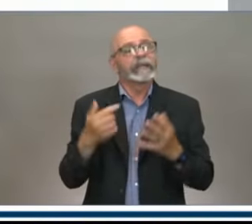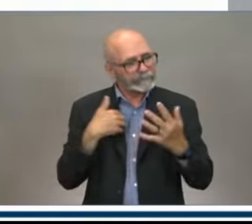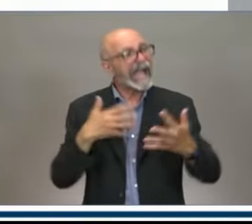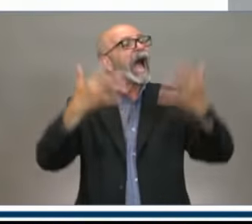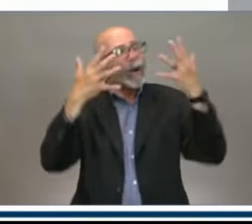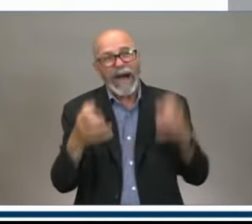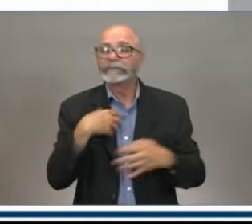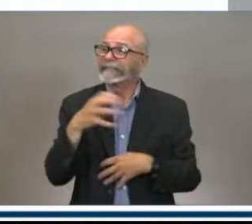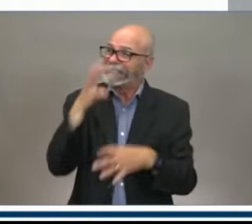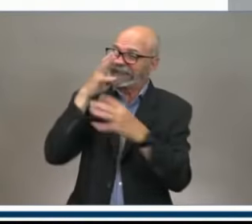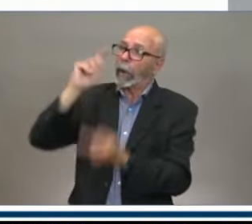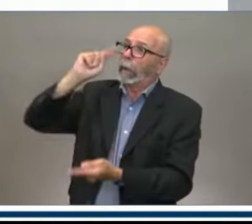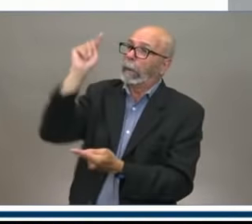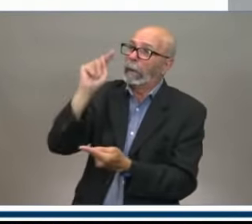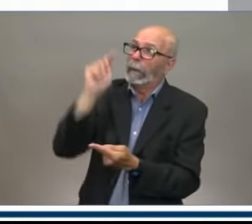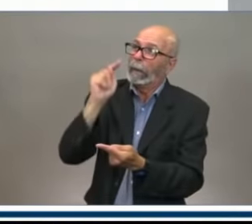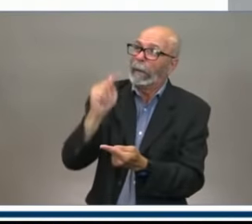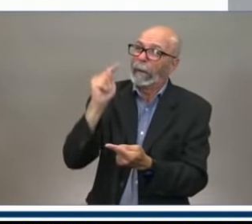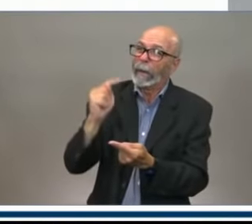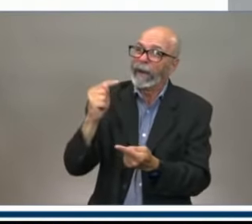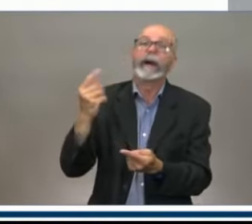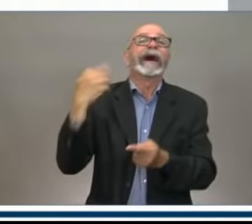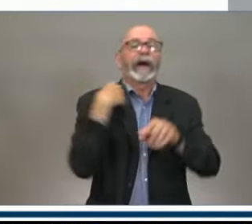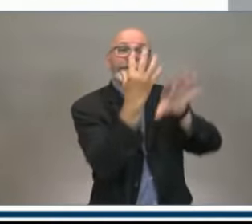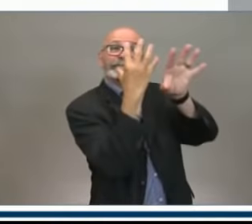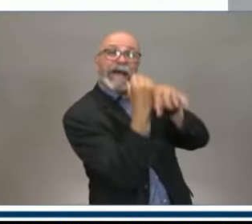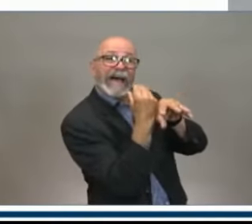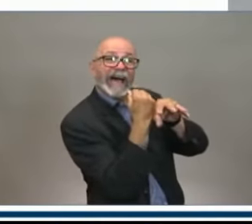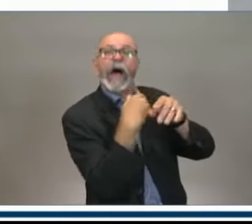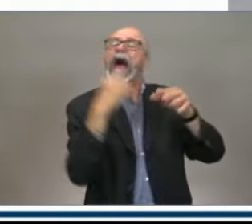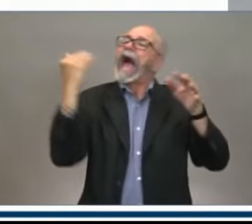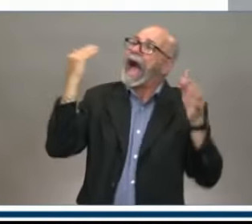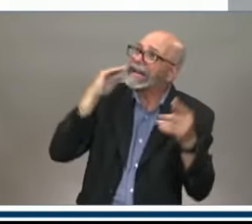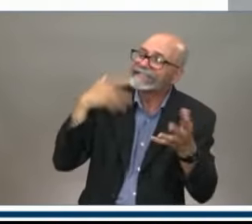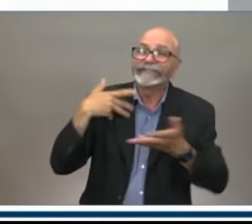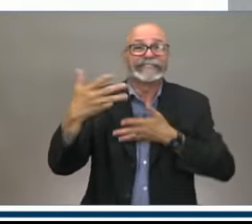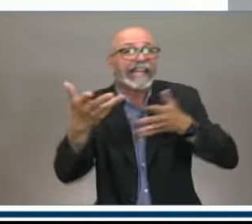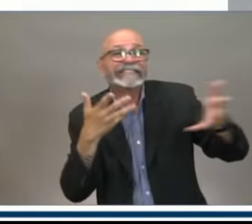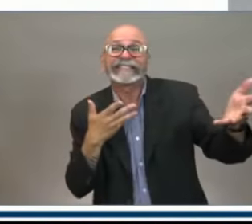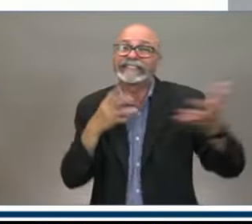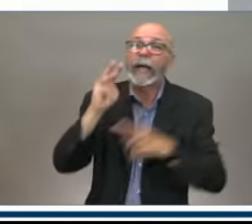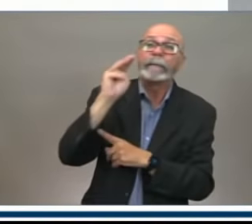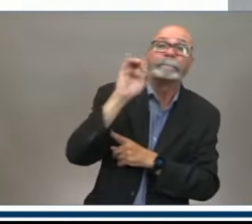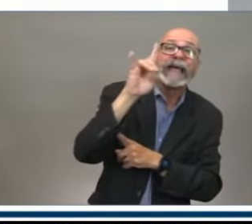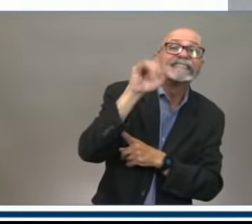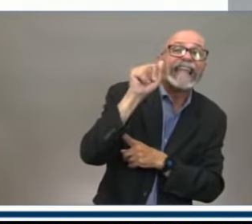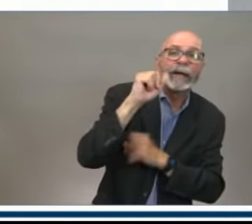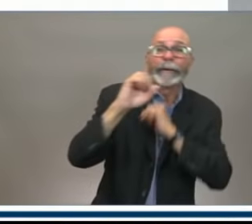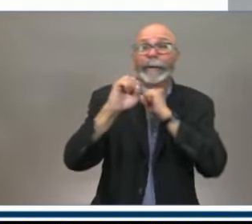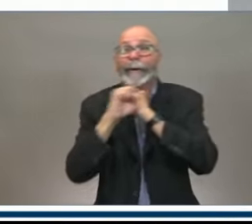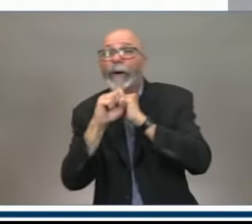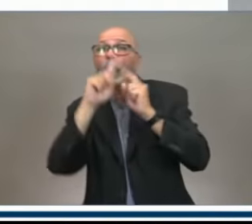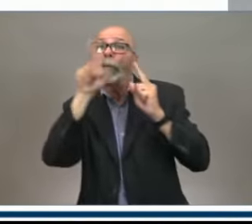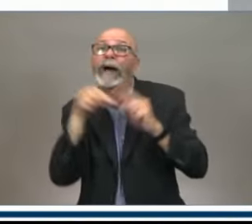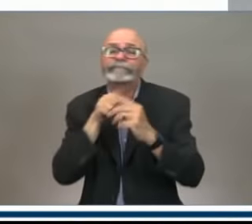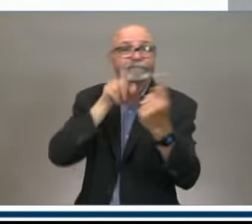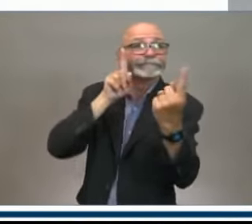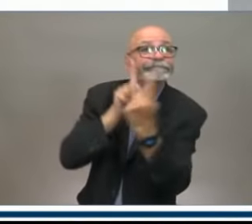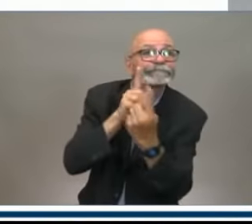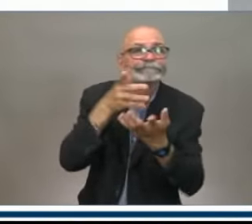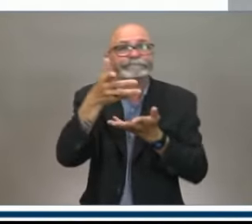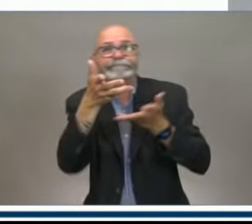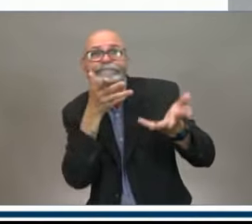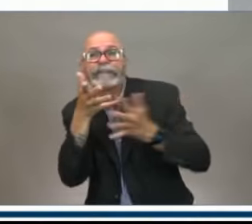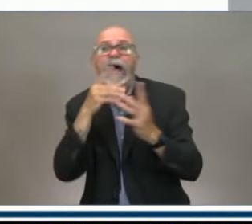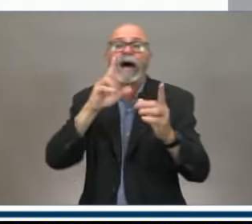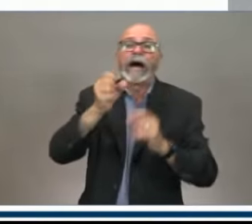that we connect with each other, including the media. But I can't give a timeline on that, and I'll give my best public health advice when the time is